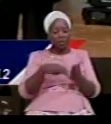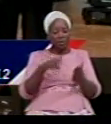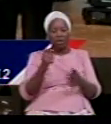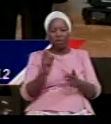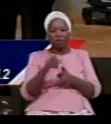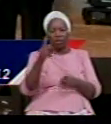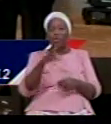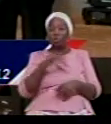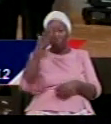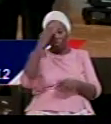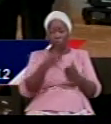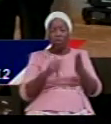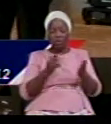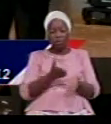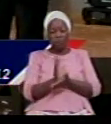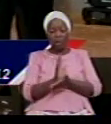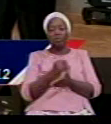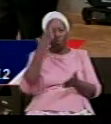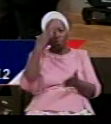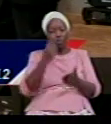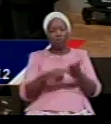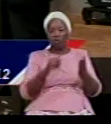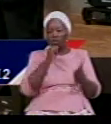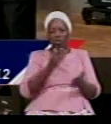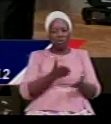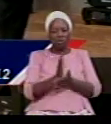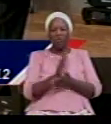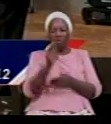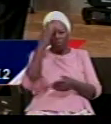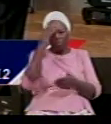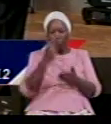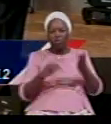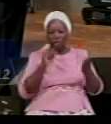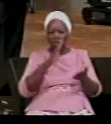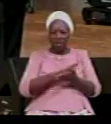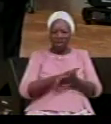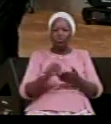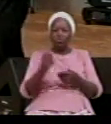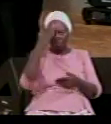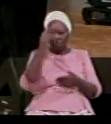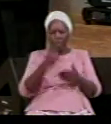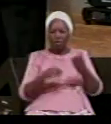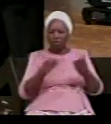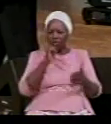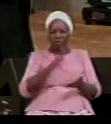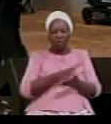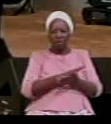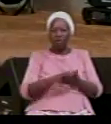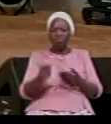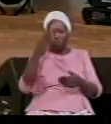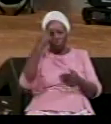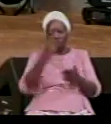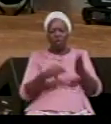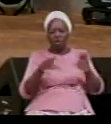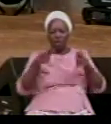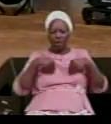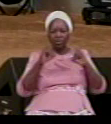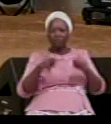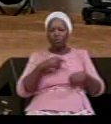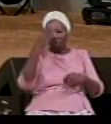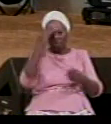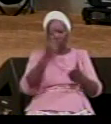just, what is unjust. You know what is clean, you know what is unclean. You know what is acceptable and what